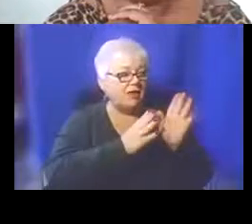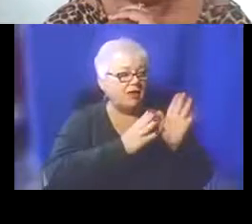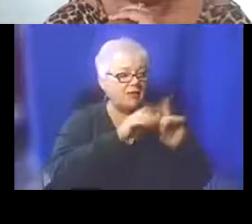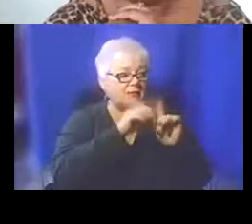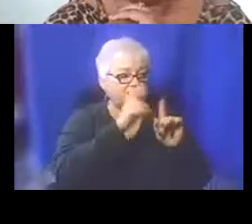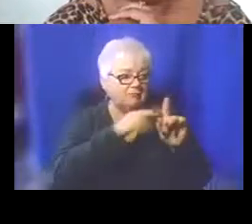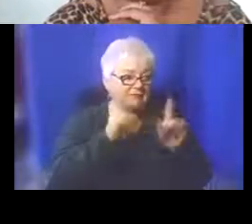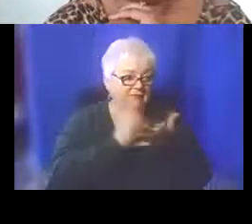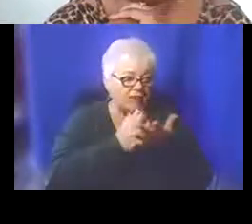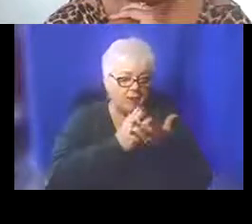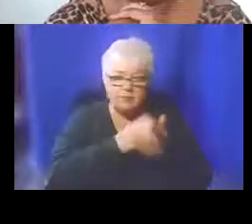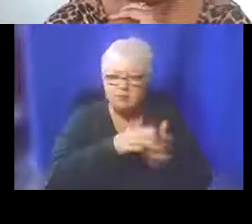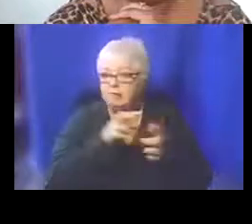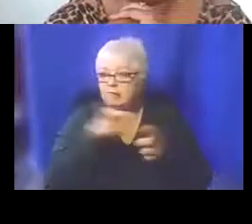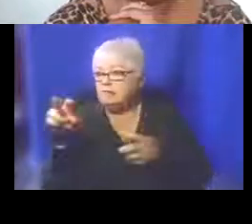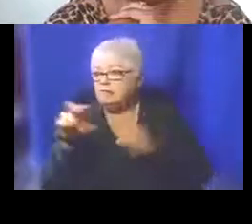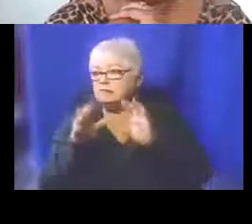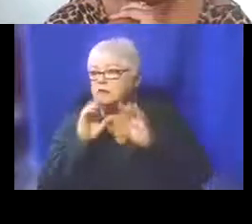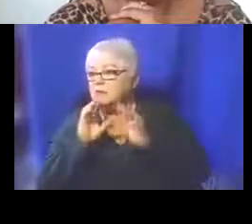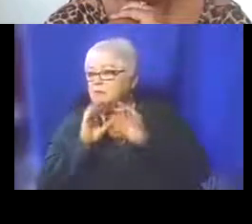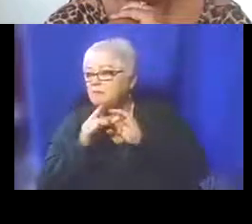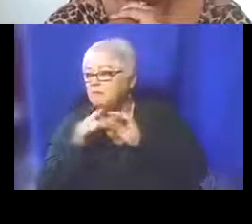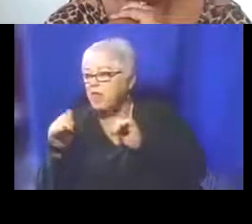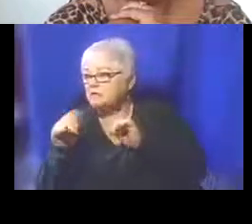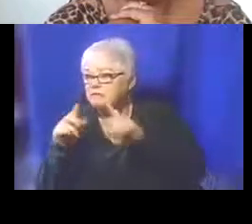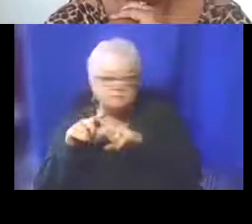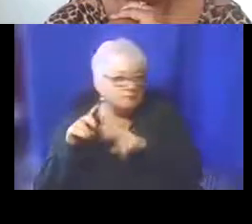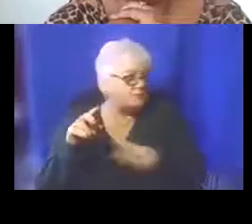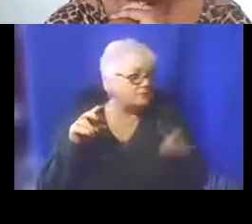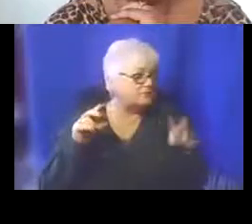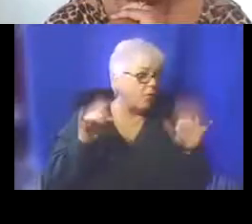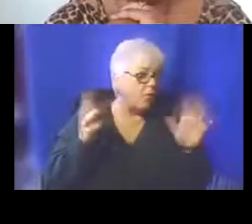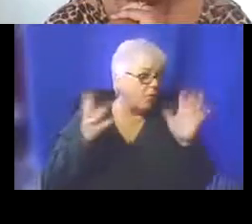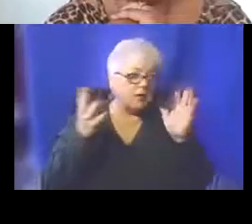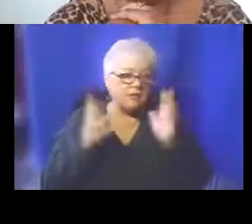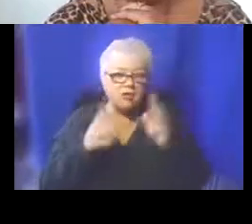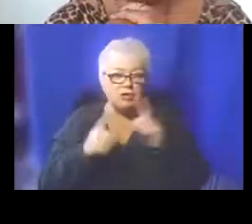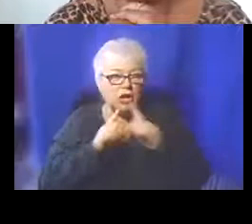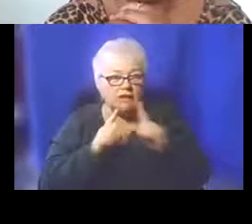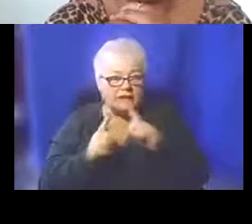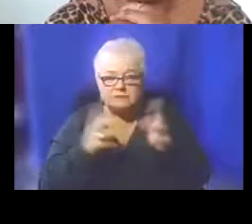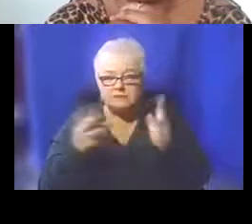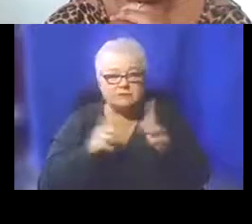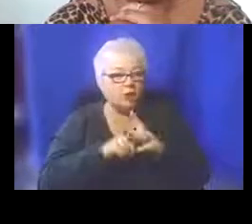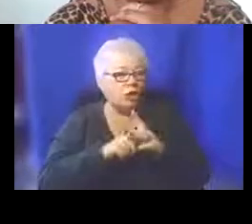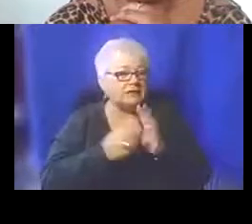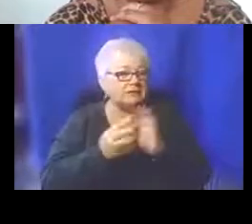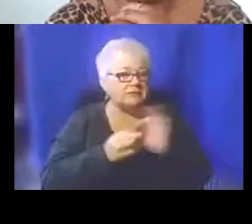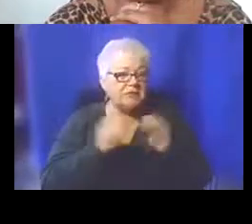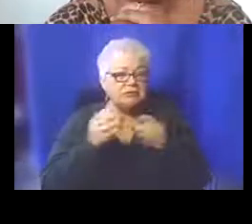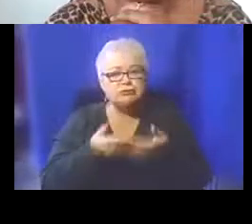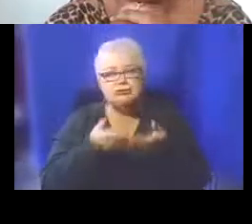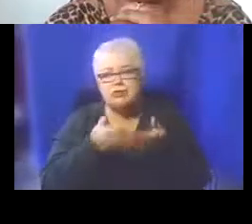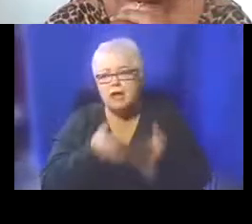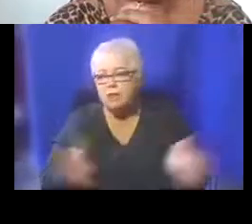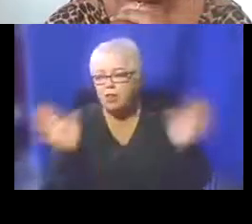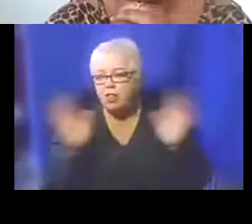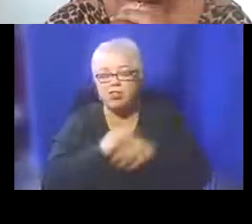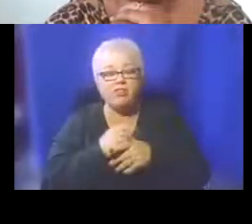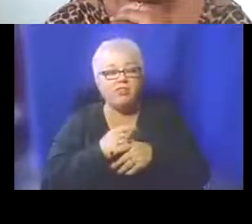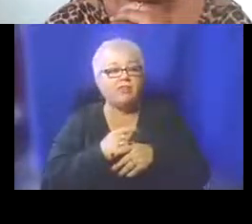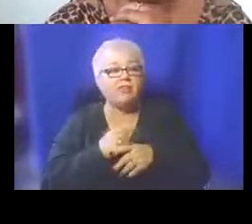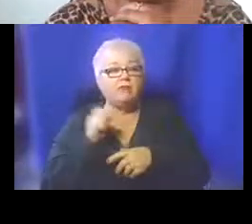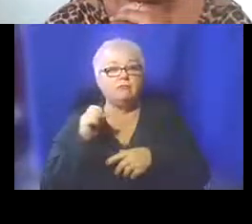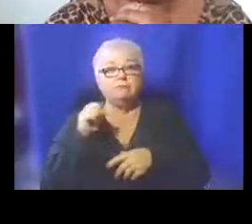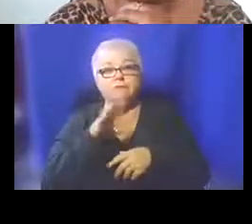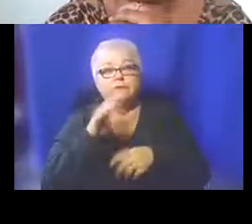they stop abruptly, and then they start talking about something else, or they start explaining it very generally, and then they start throwing in